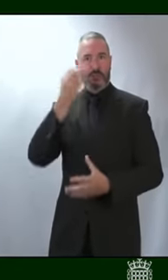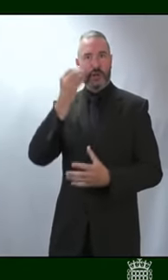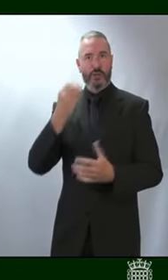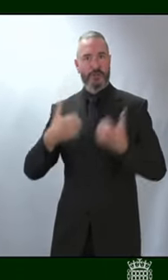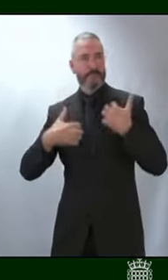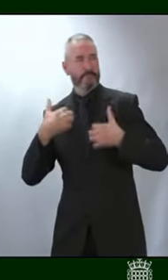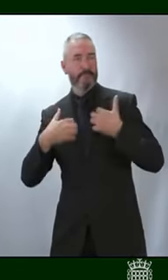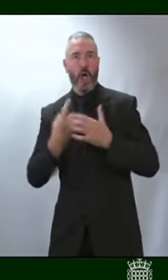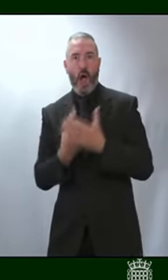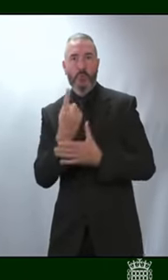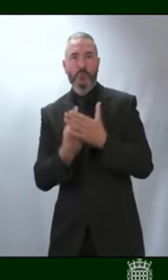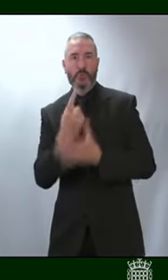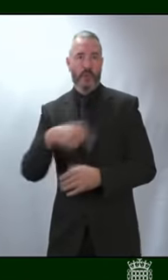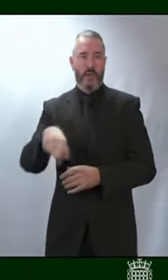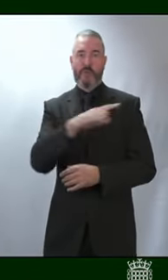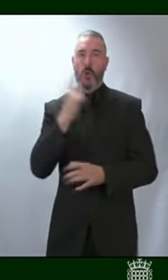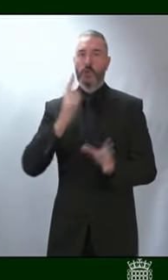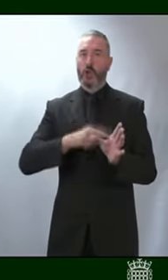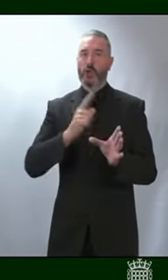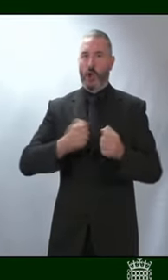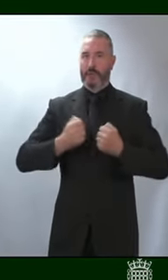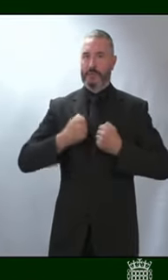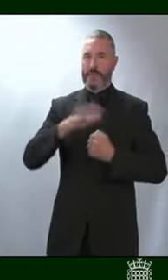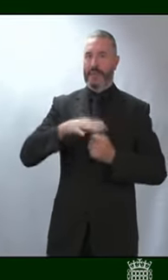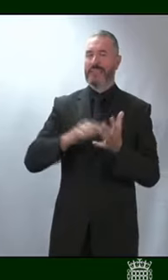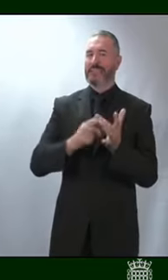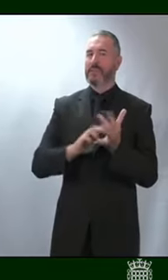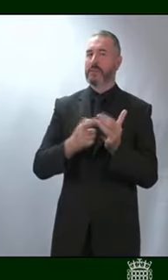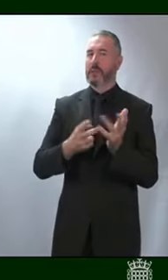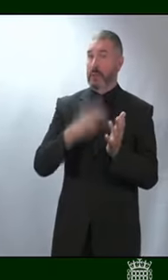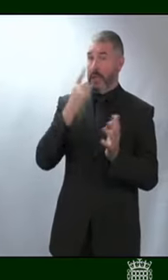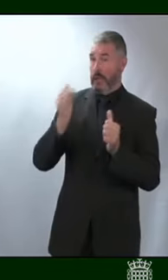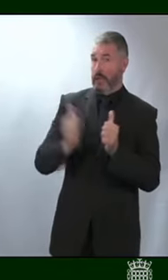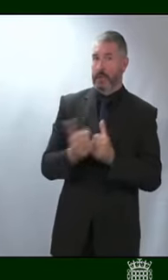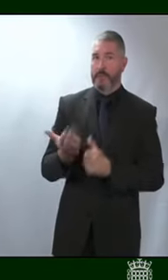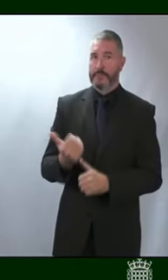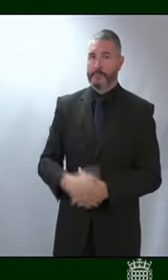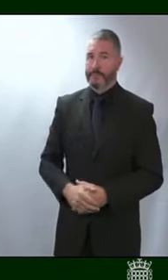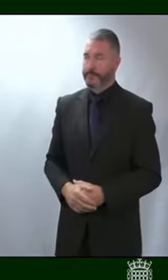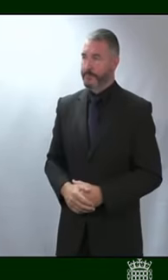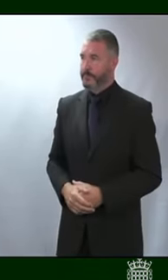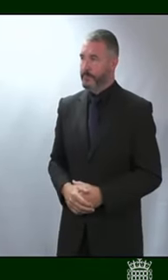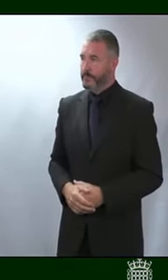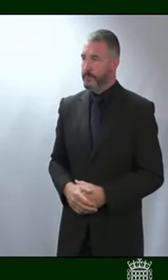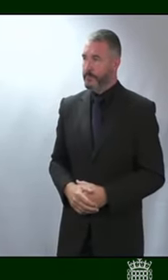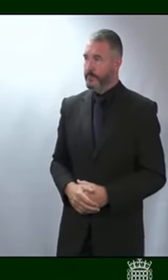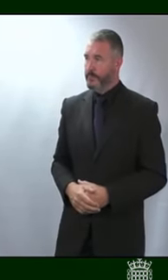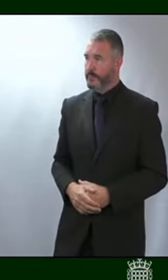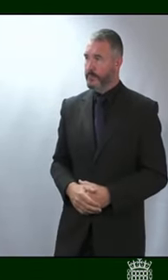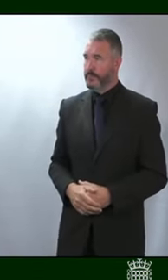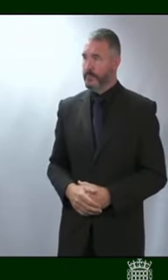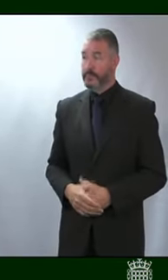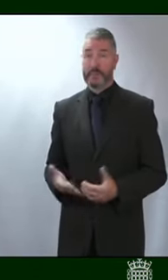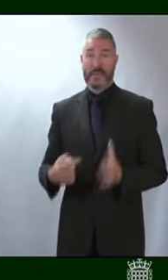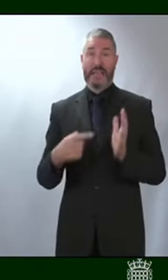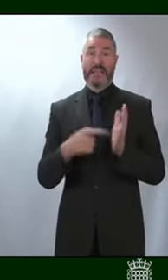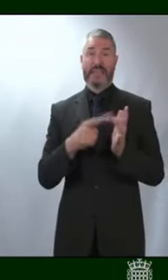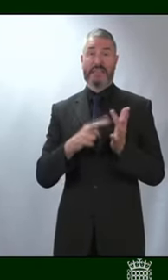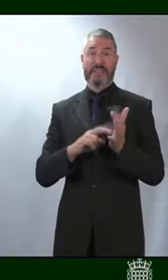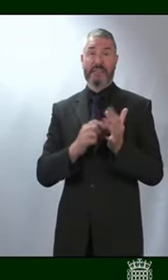the opportunity for the great young people of Tiverton? Well, Mr. Speaker, the cause of education in Tiverton could have no